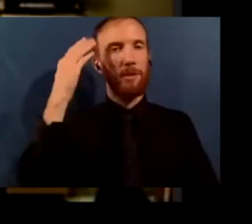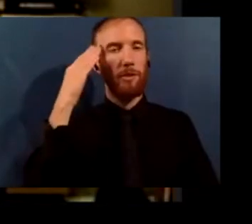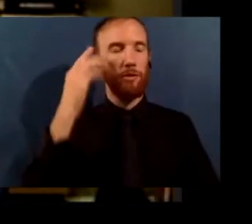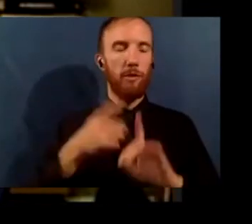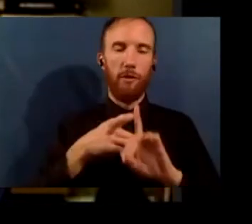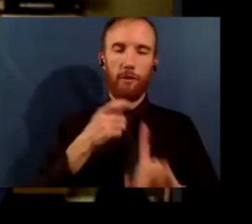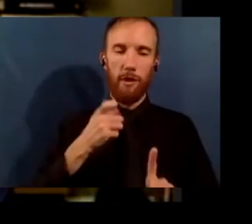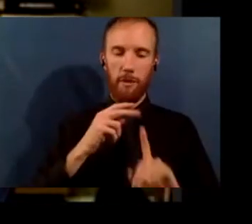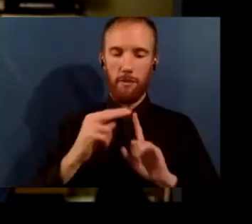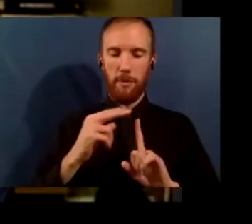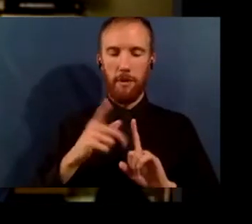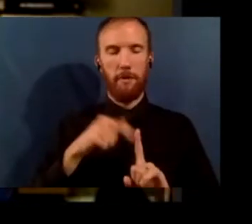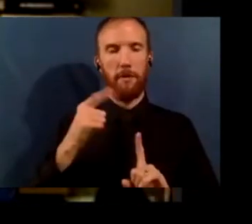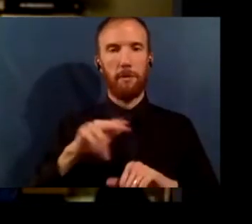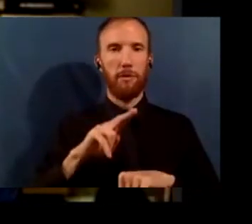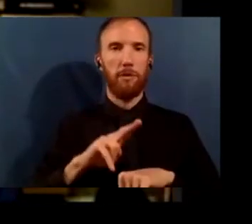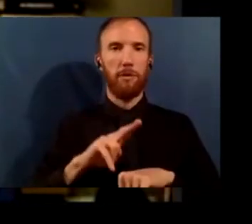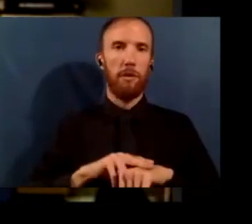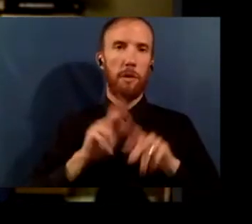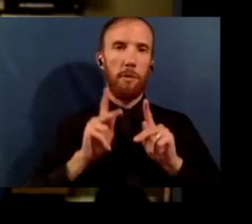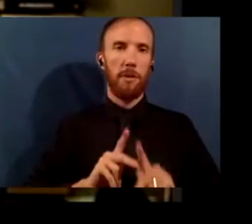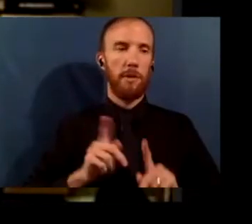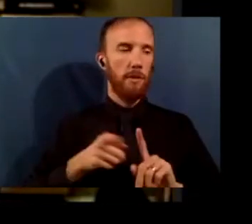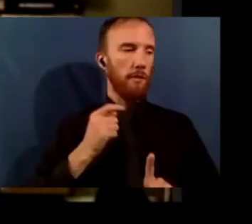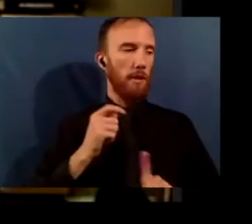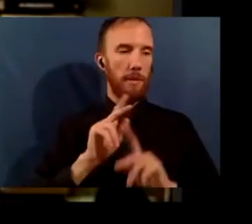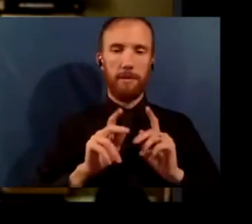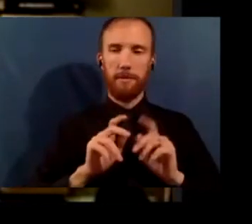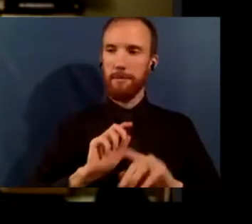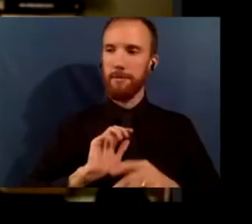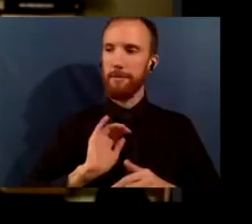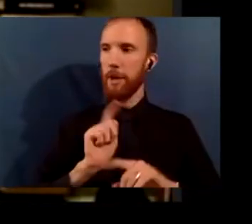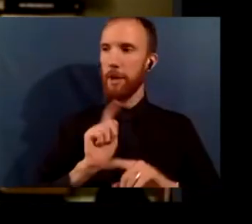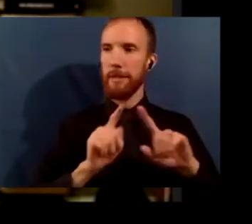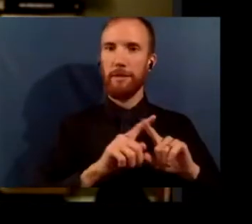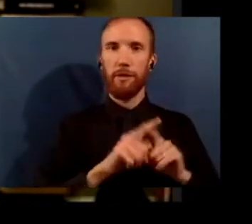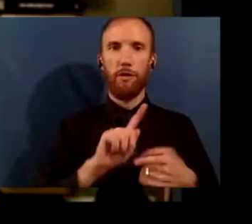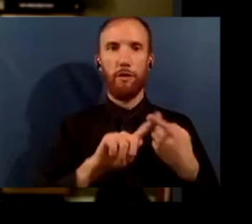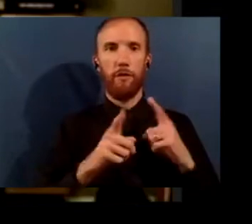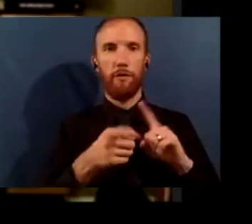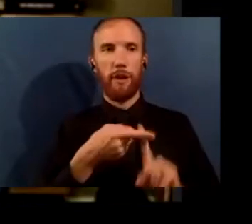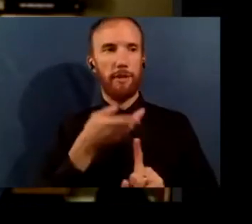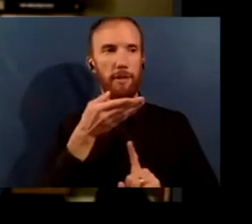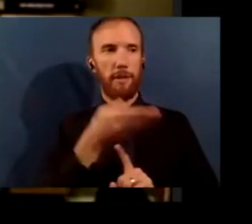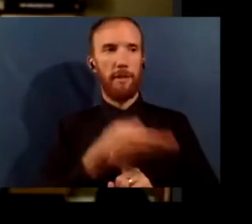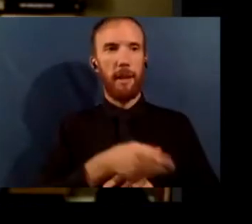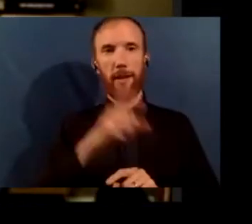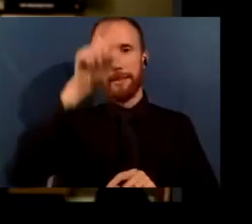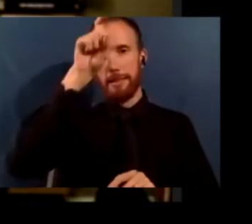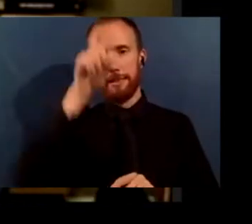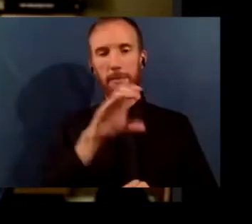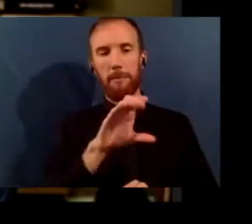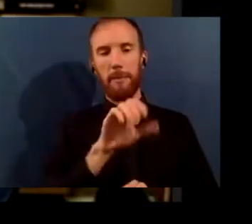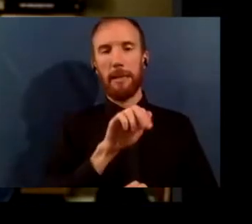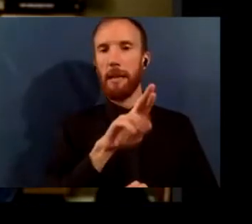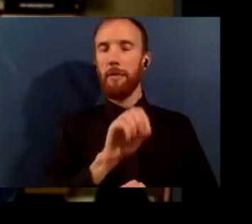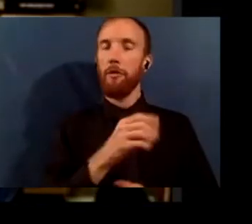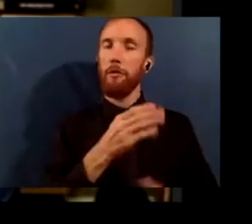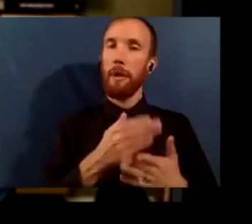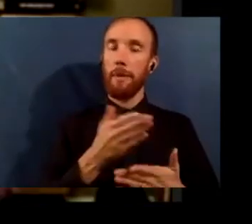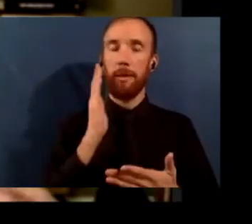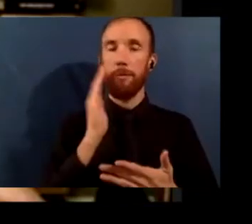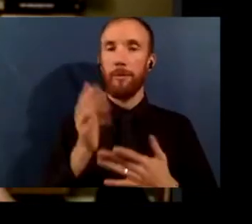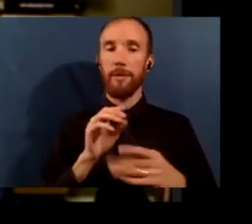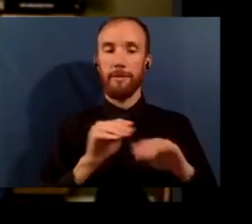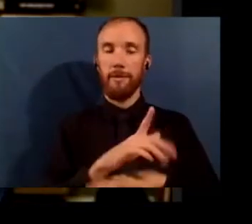from the standpoint of our friends who are in prison in Cairo, for instance, it may make a difference. It may, because Biden might have